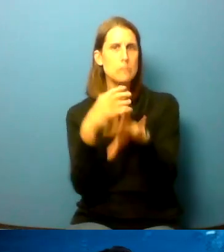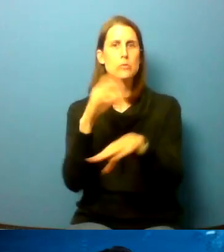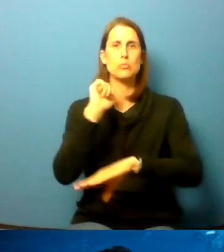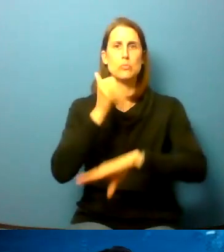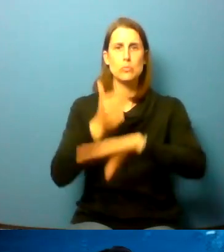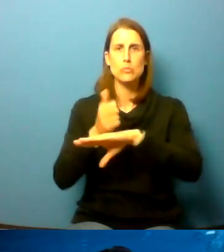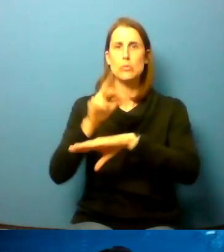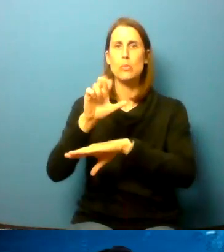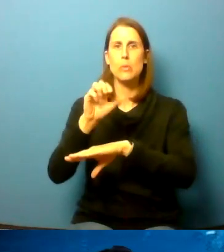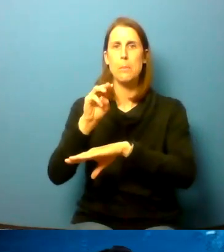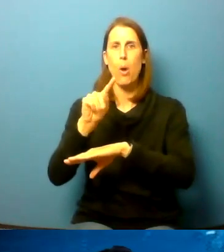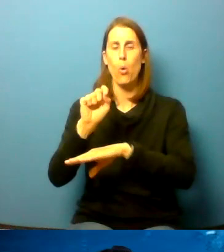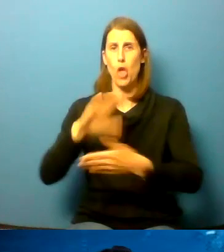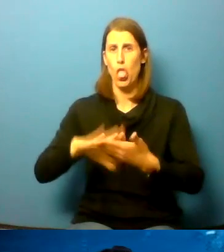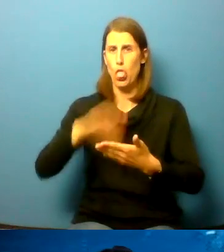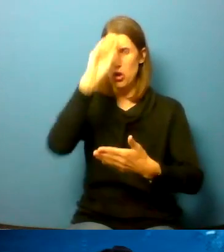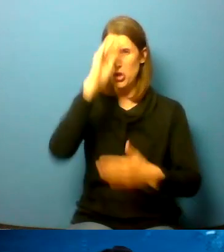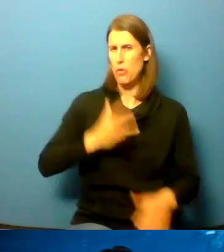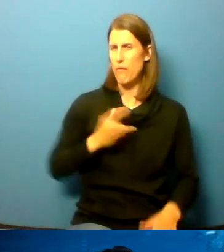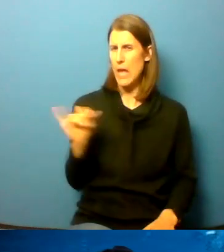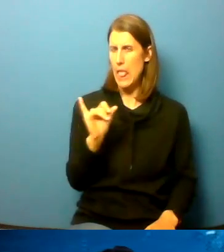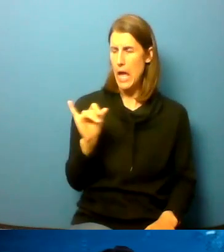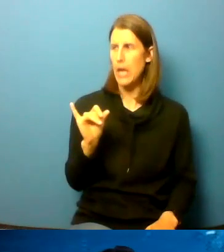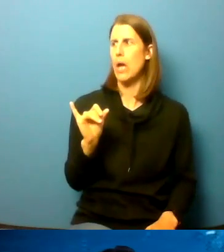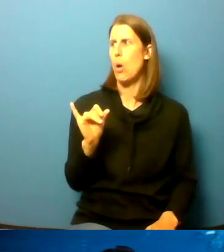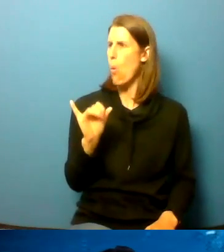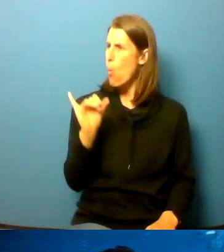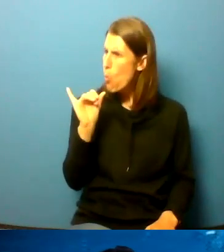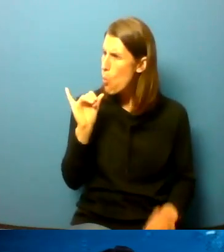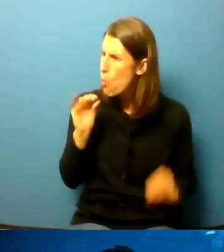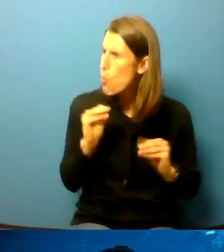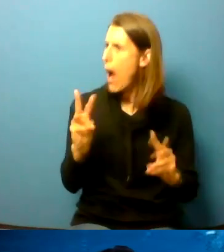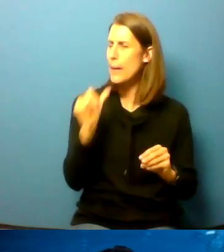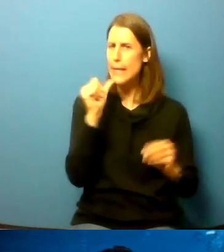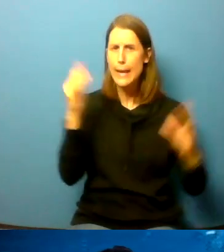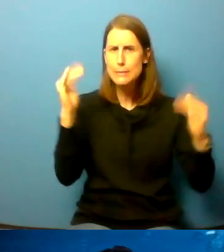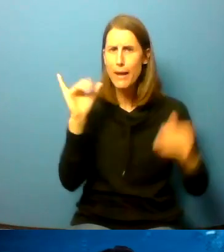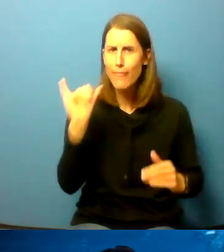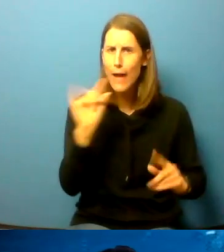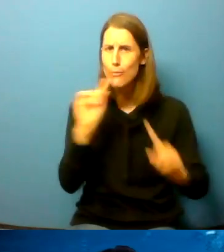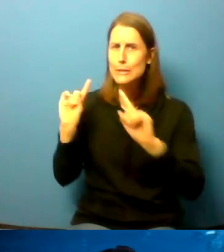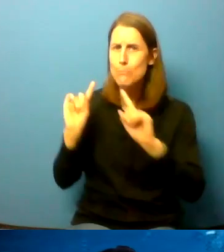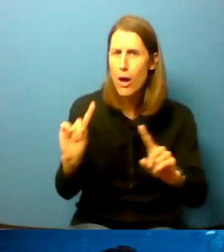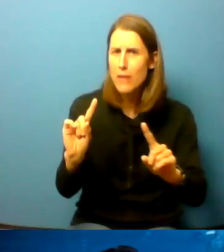was something a little bit different or unexpected compared to when you're teaching in the classroom.